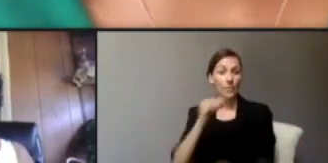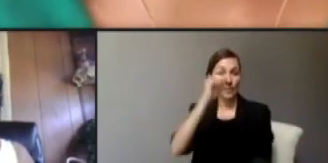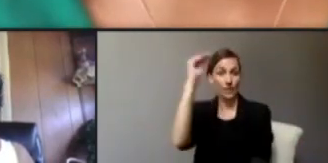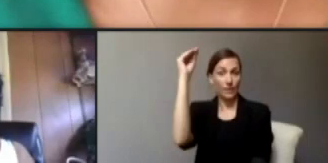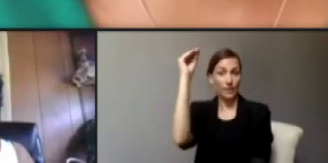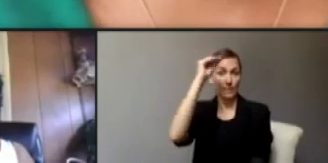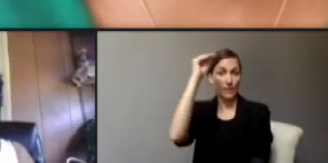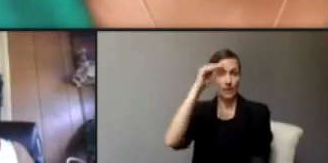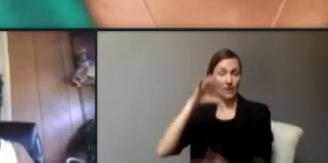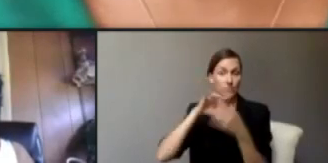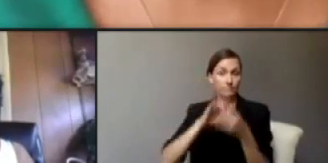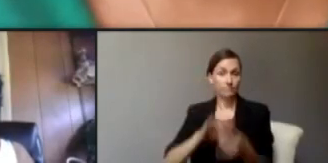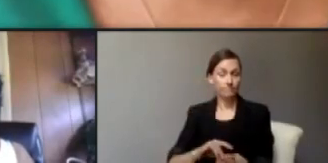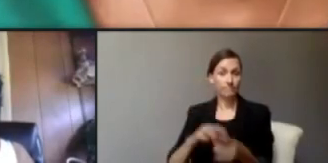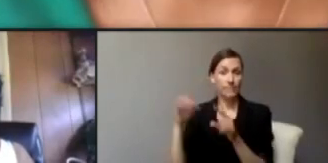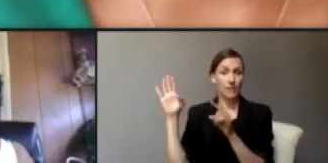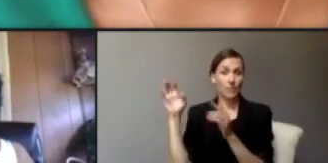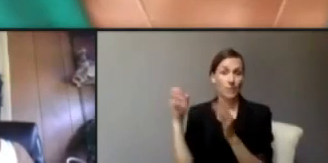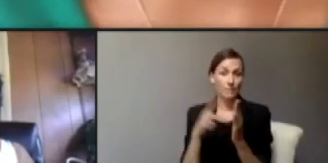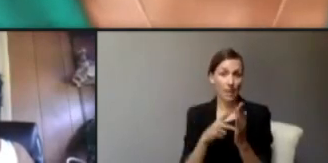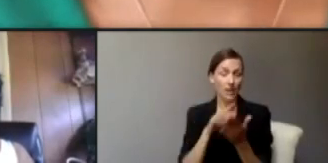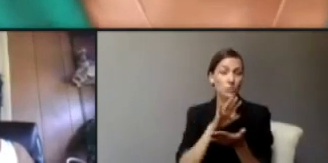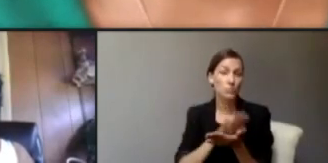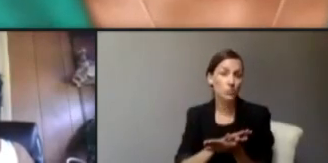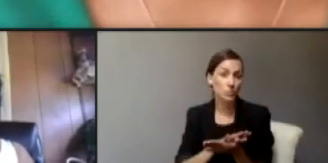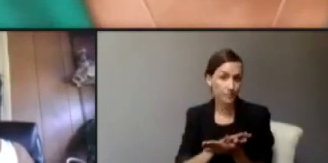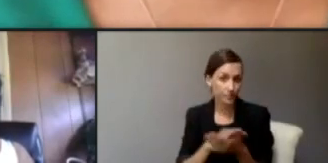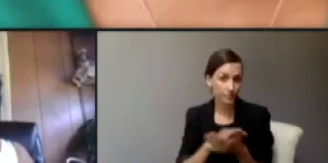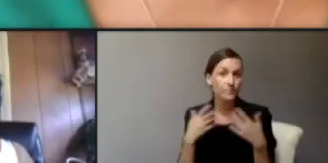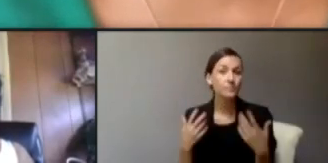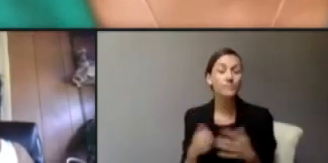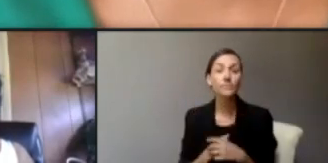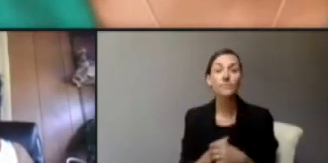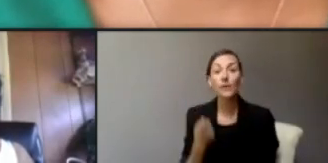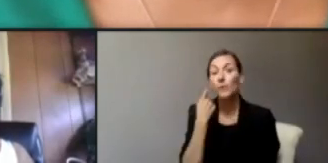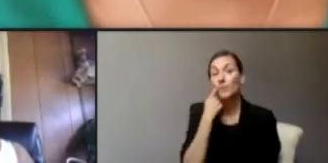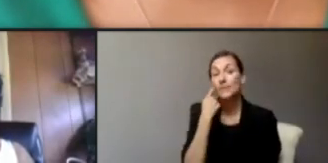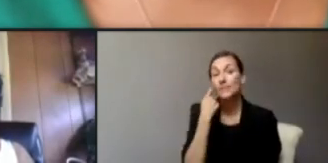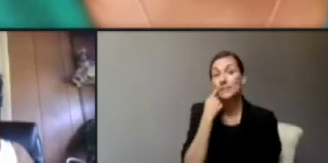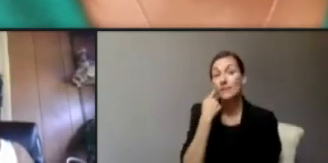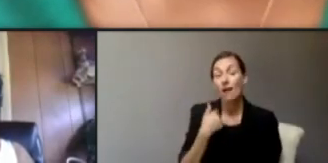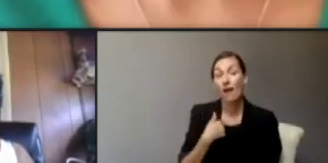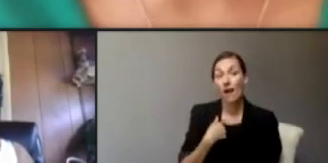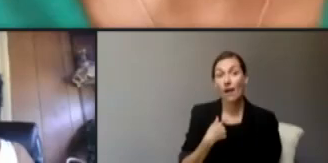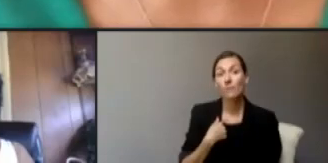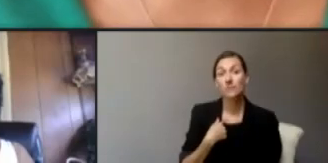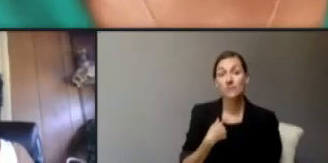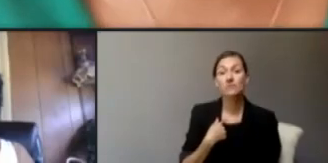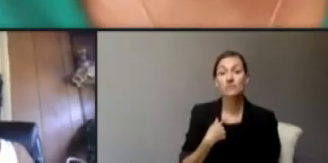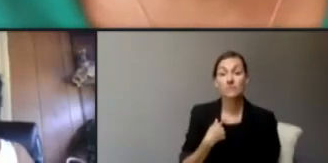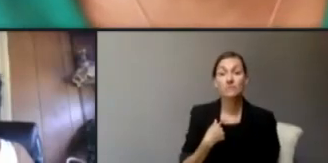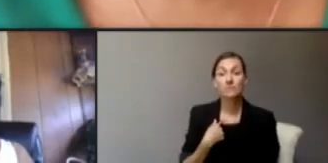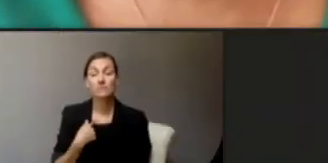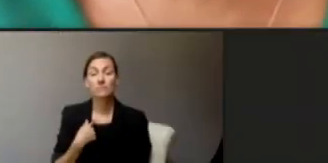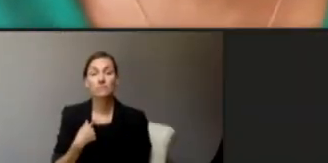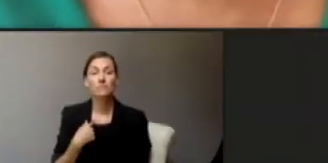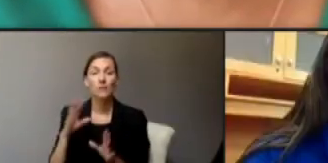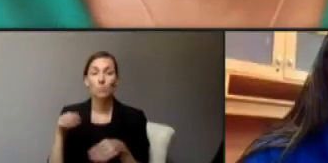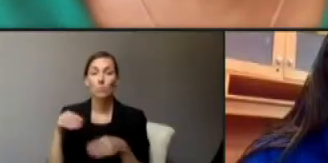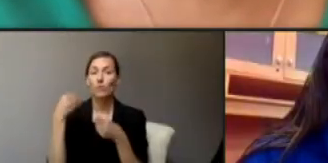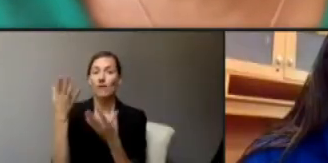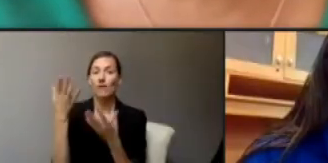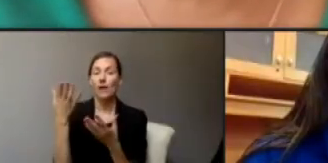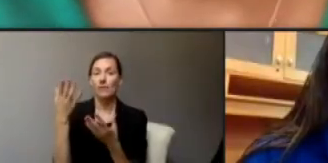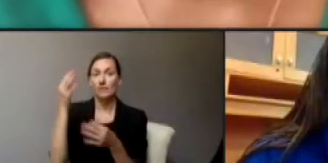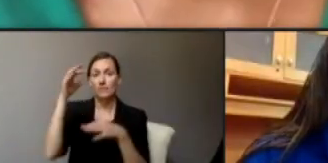regarding returning to schools. And just recently I was appointed to provide some oversight for the public